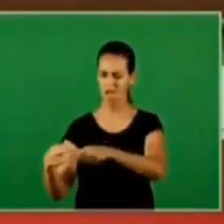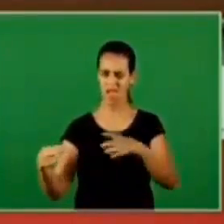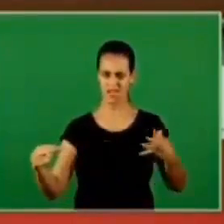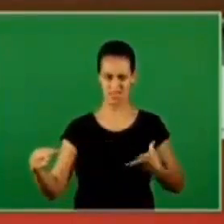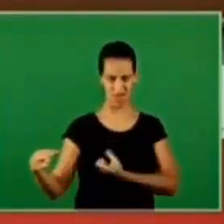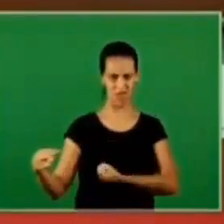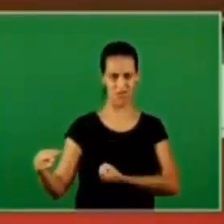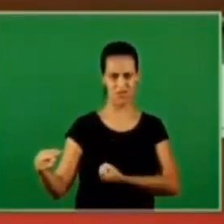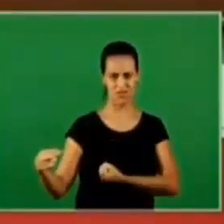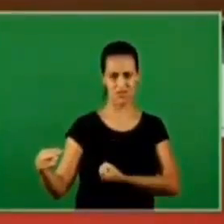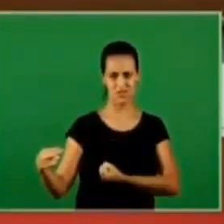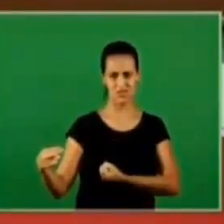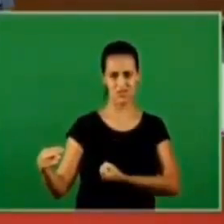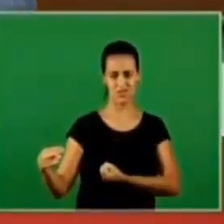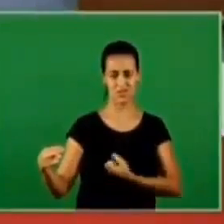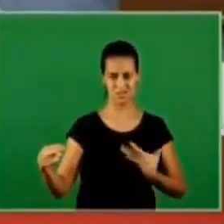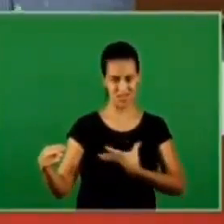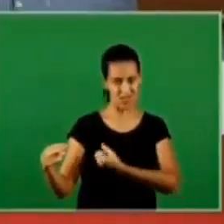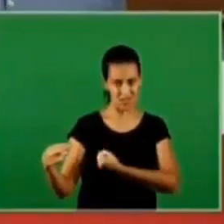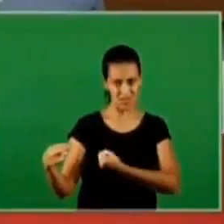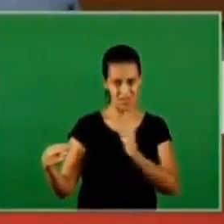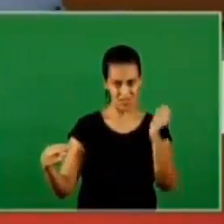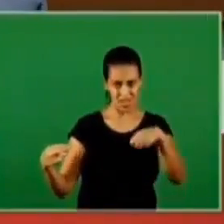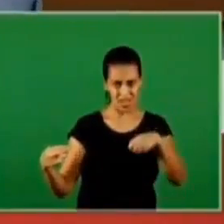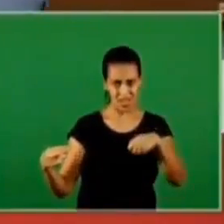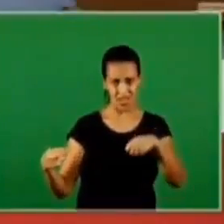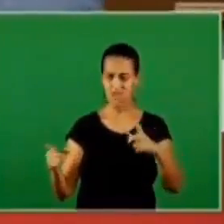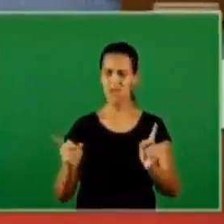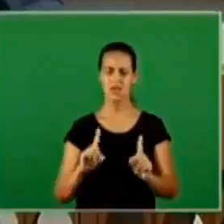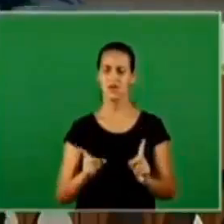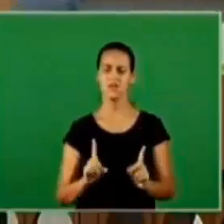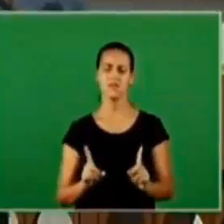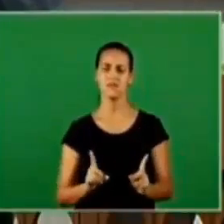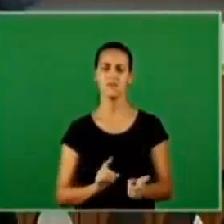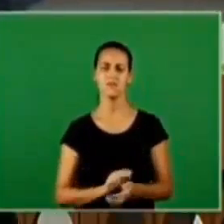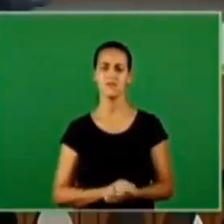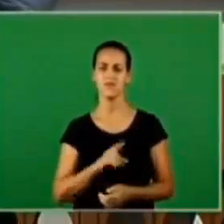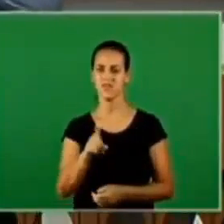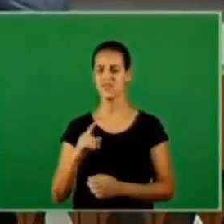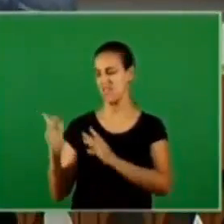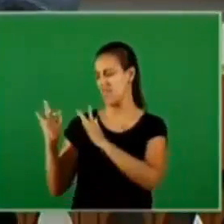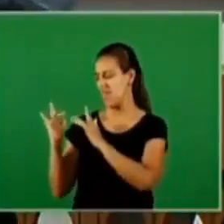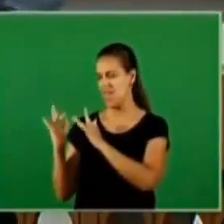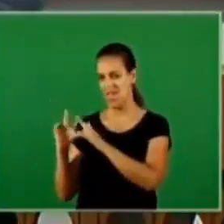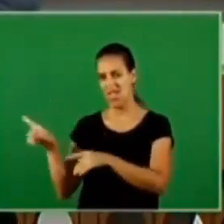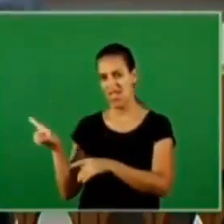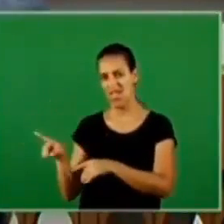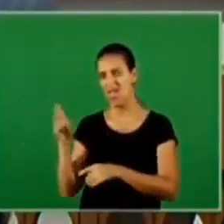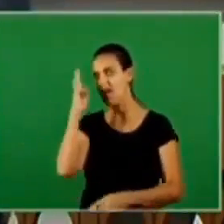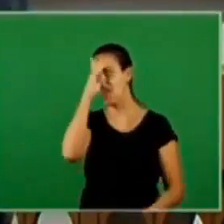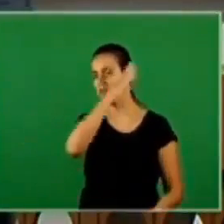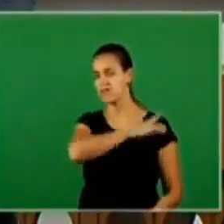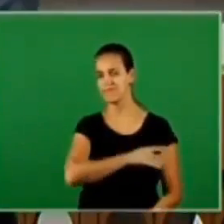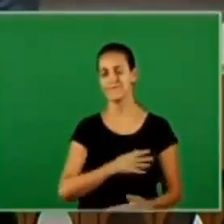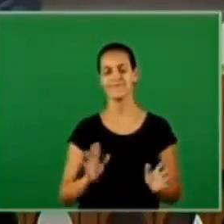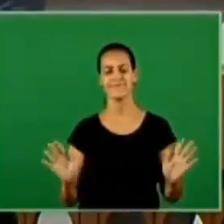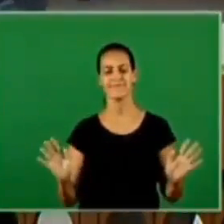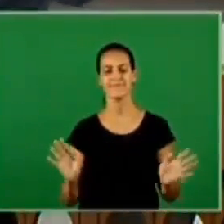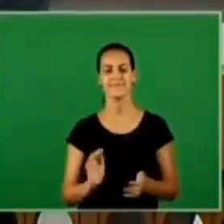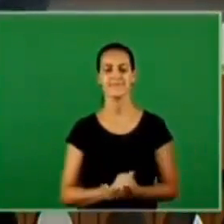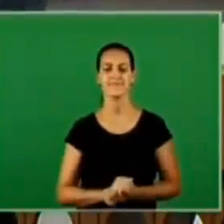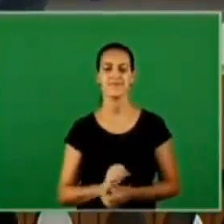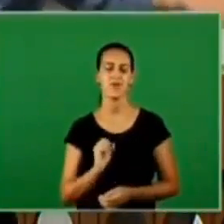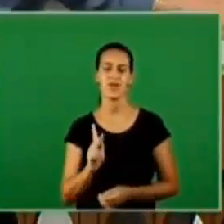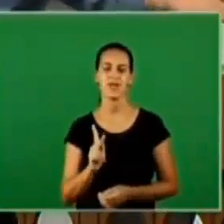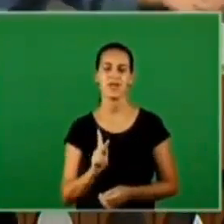this save? Yes or no? Very well. Even though you are smiling with your girlfriend there, you answer right.